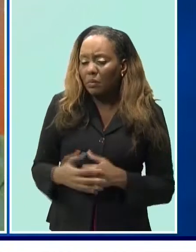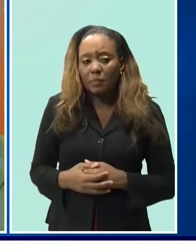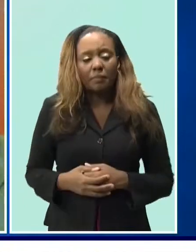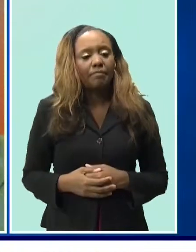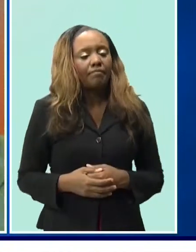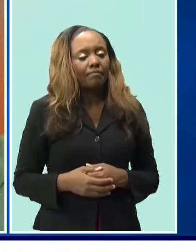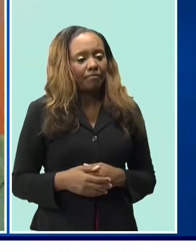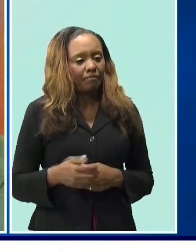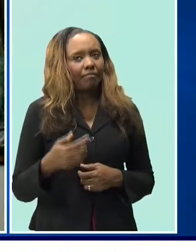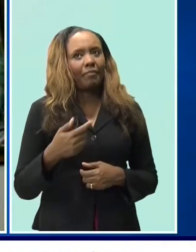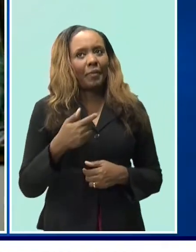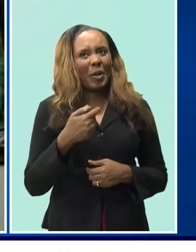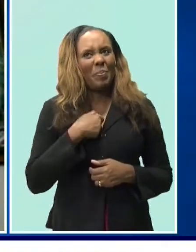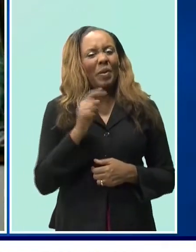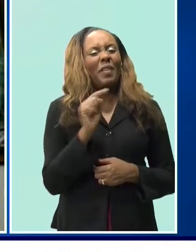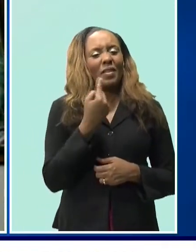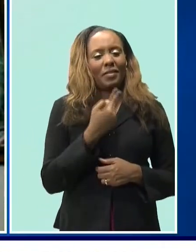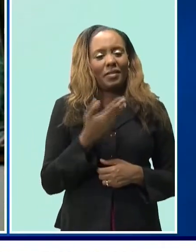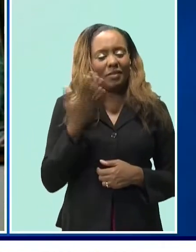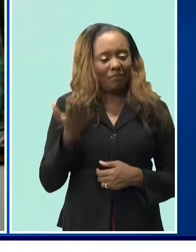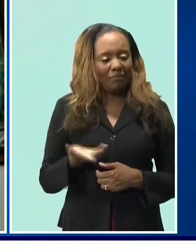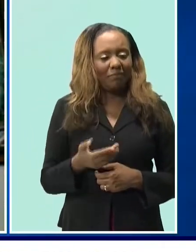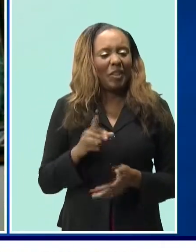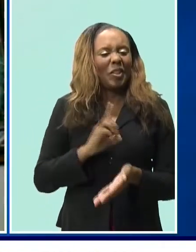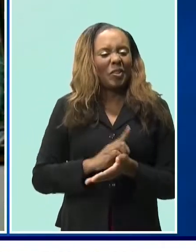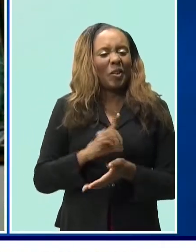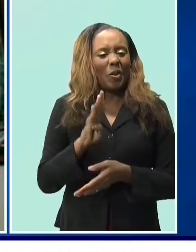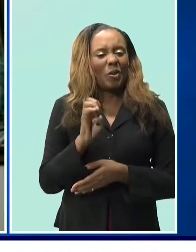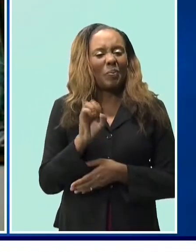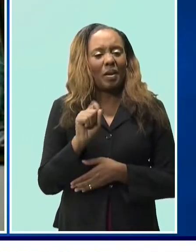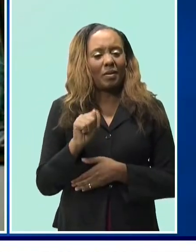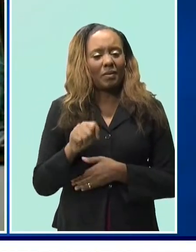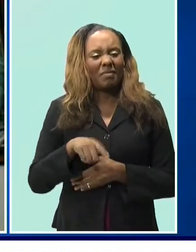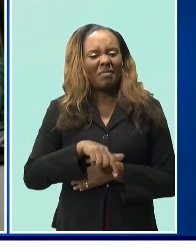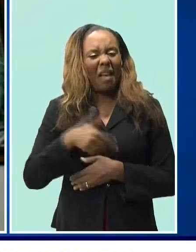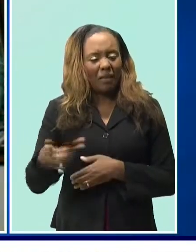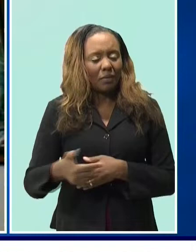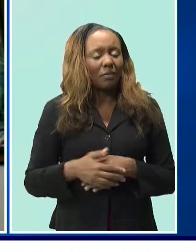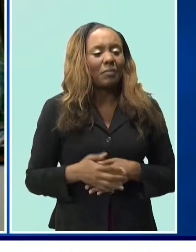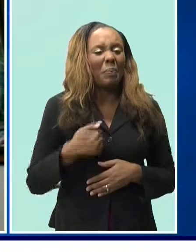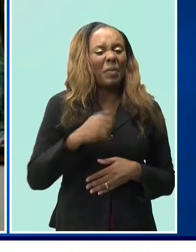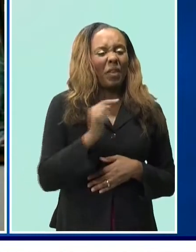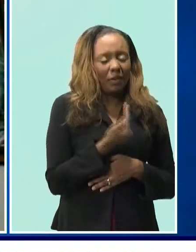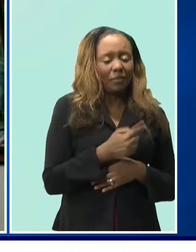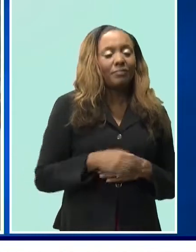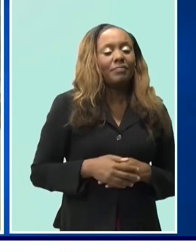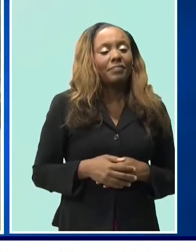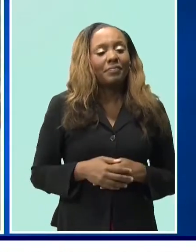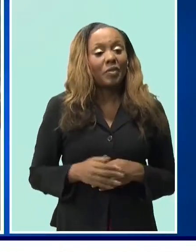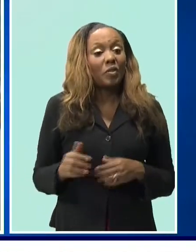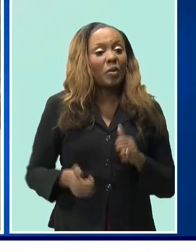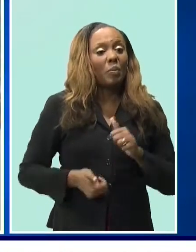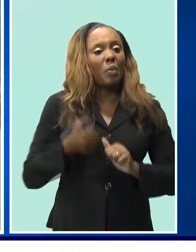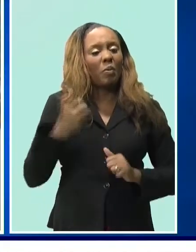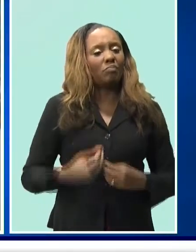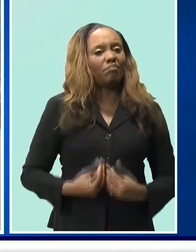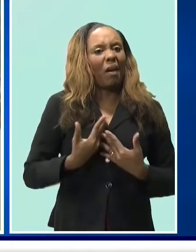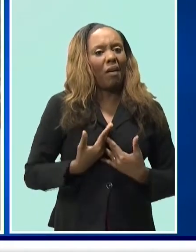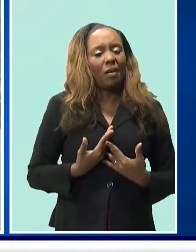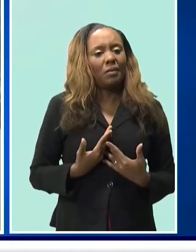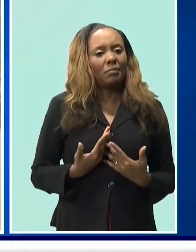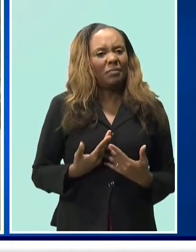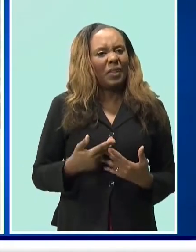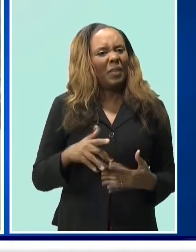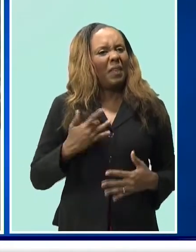Perhaps I can go first and leave Dr. Best to speak from a public health point of view. I think the most encouraging thing I have